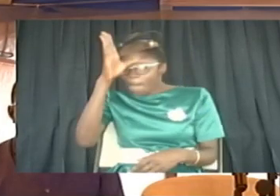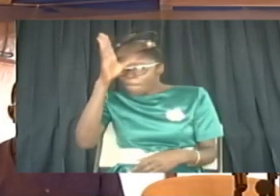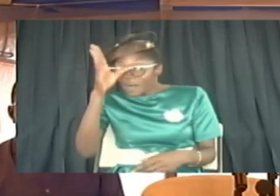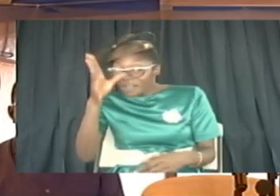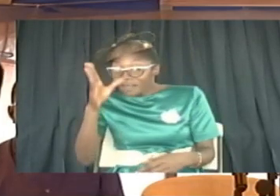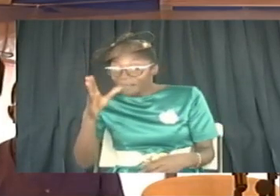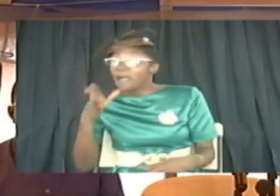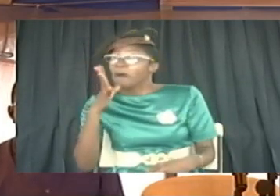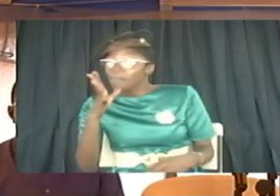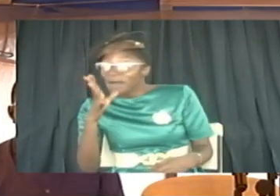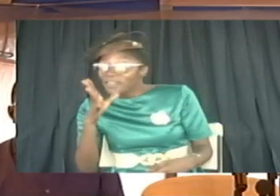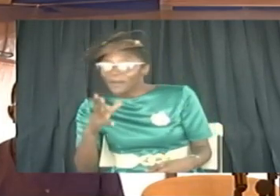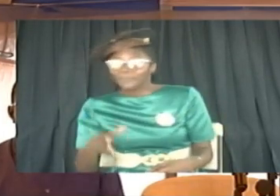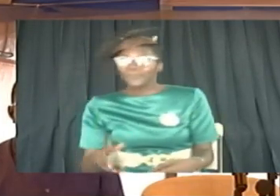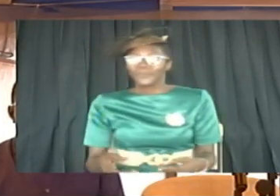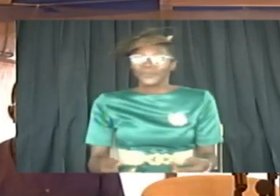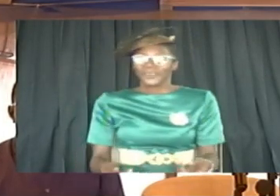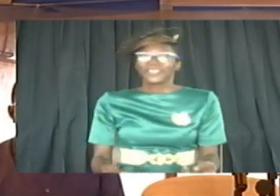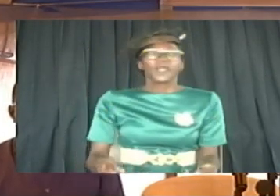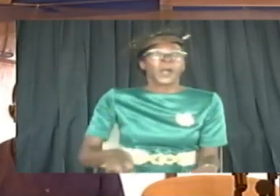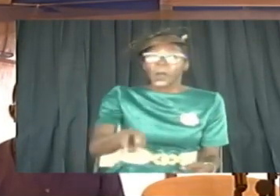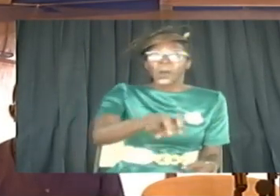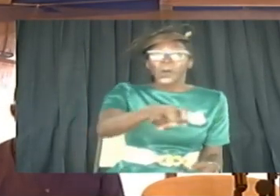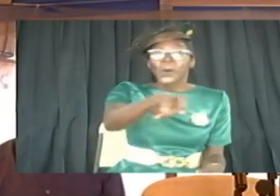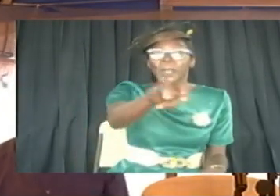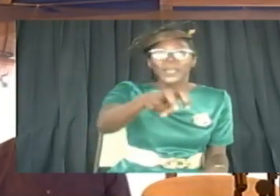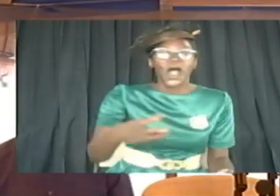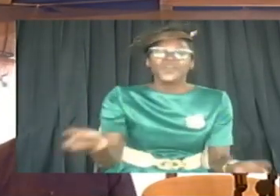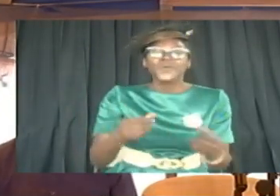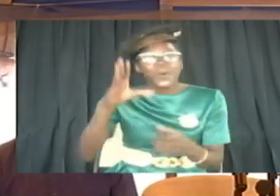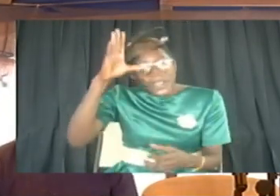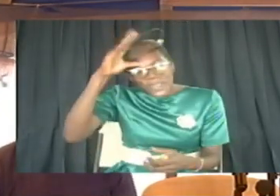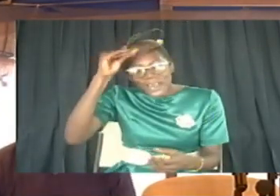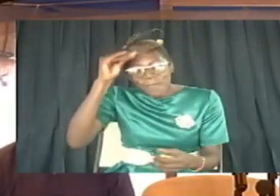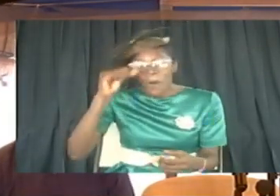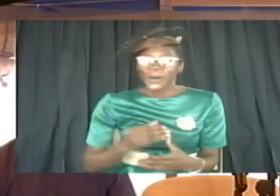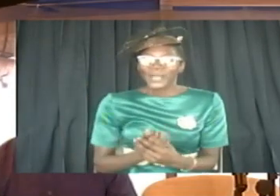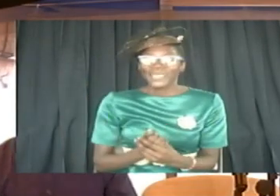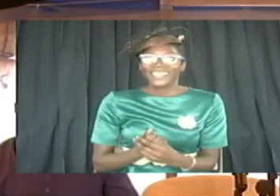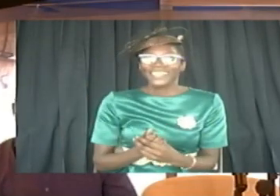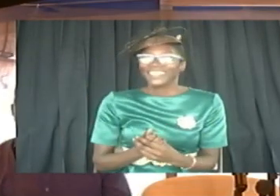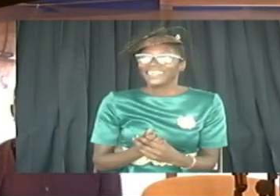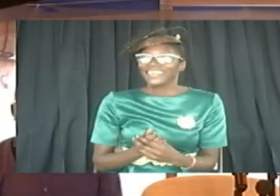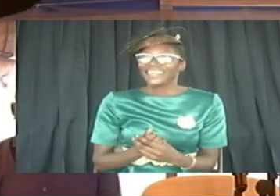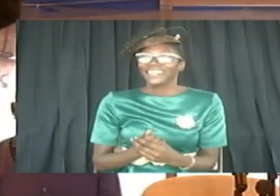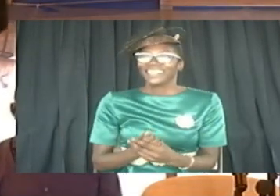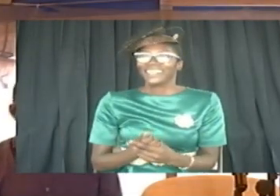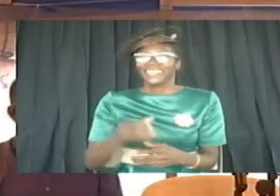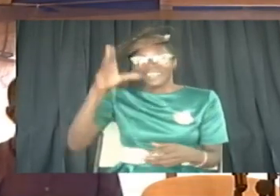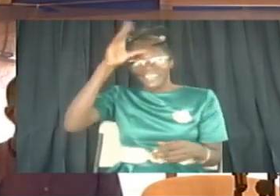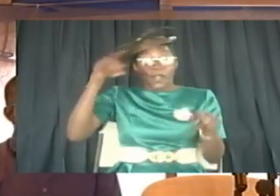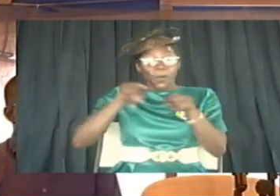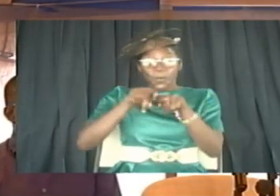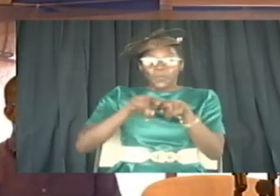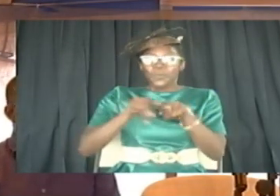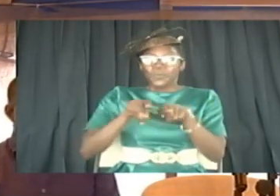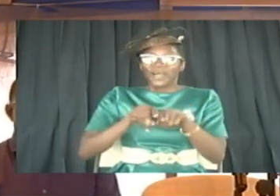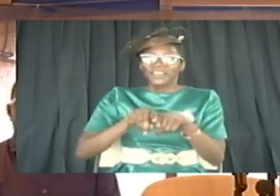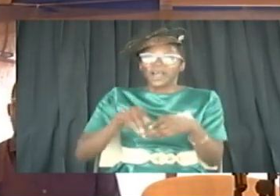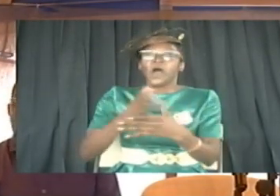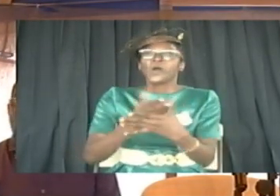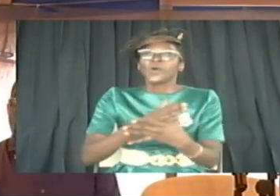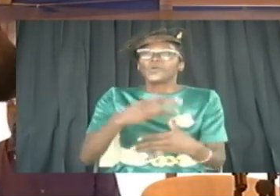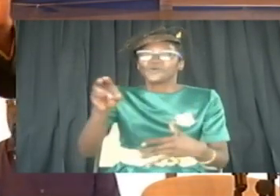boy. While service is going on here, Brother Cook was on his way from Spanish